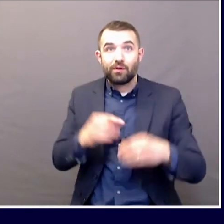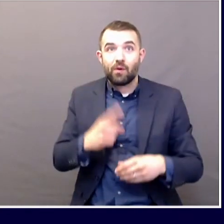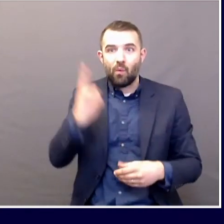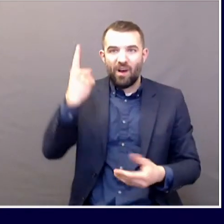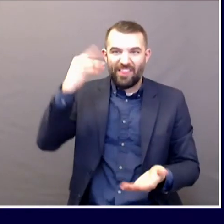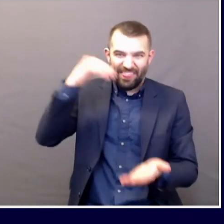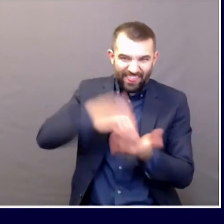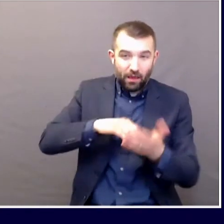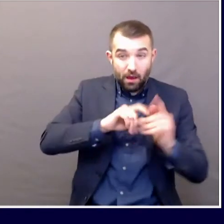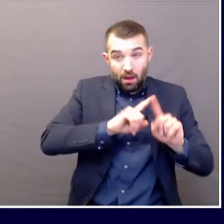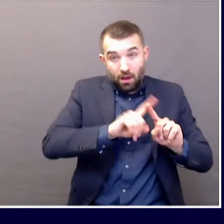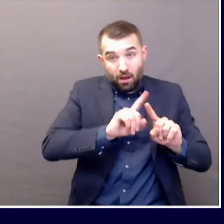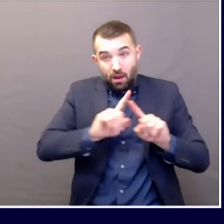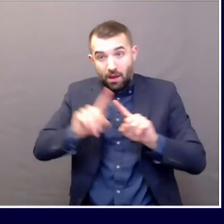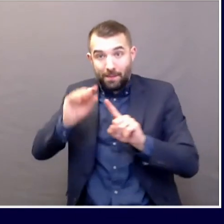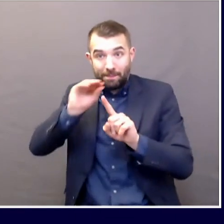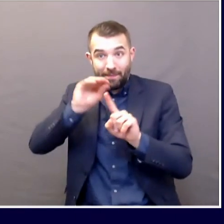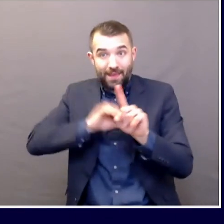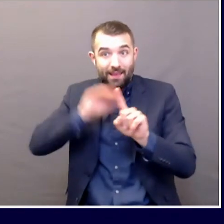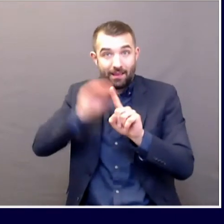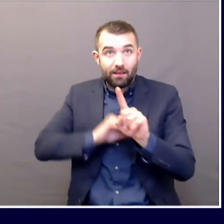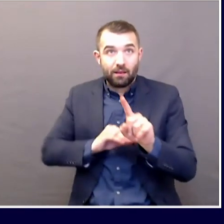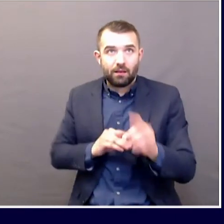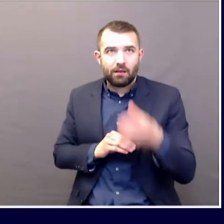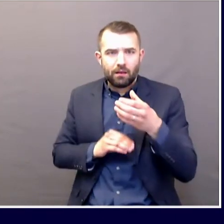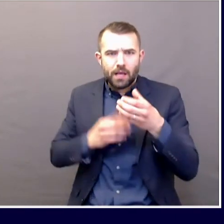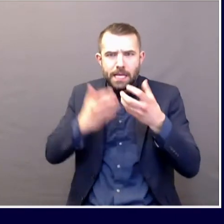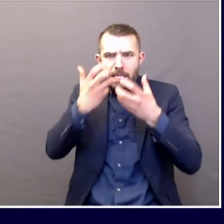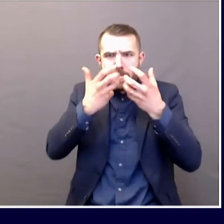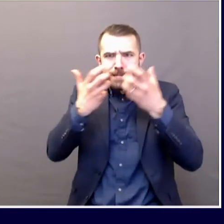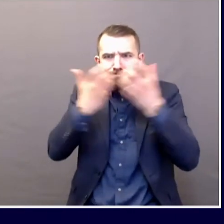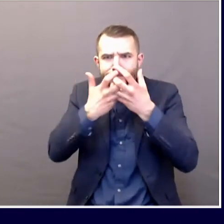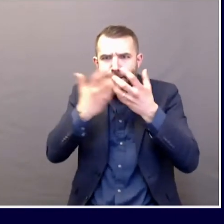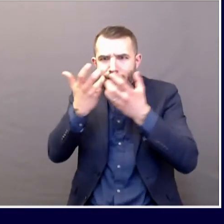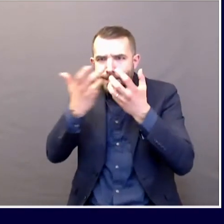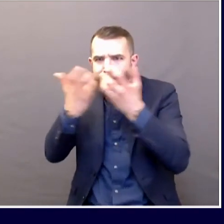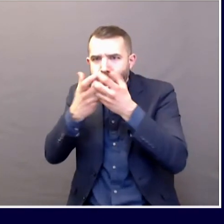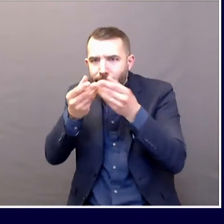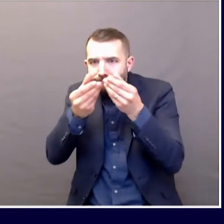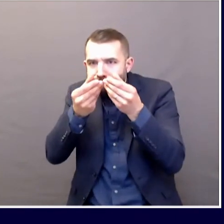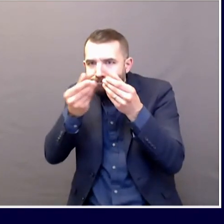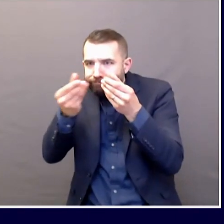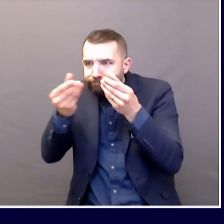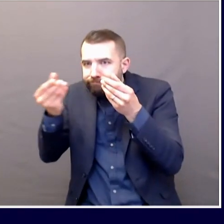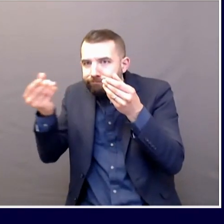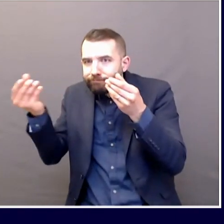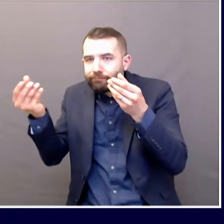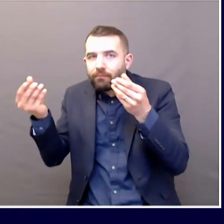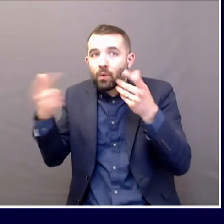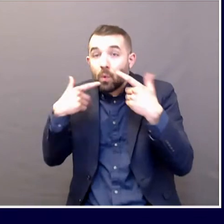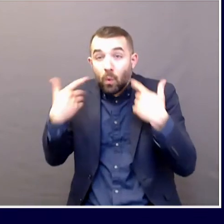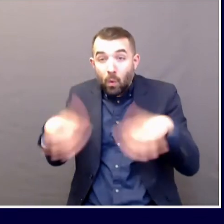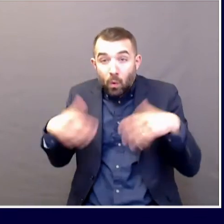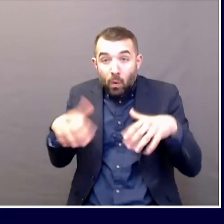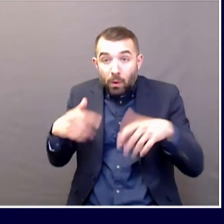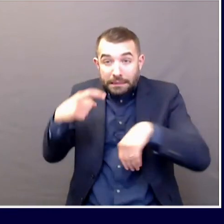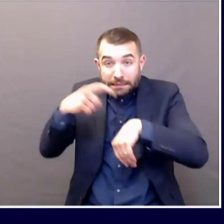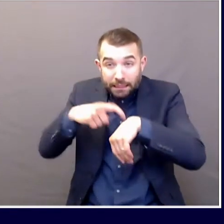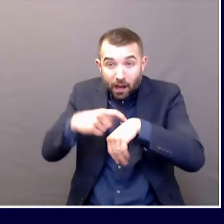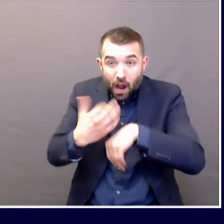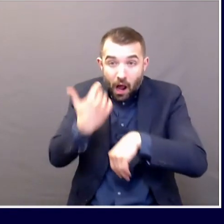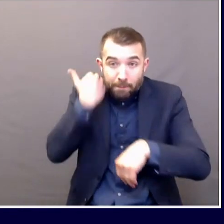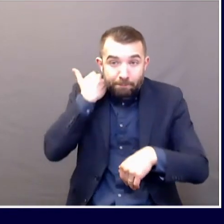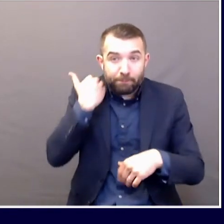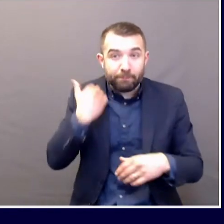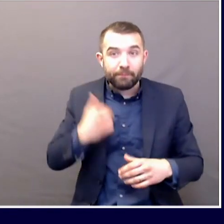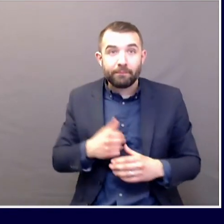them closely resembles any other banana in there. It takes a lot of effort, takes a lot of computational power, because you're matching